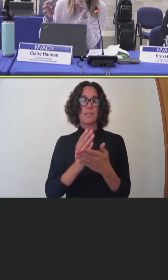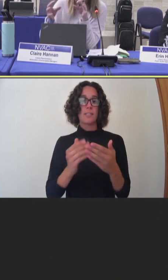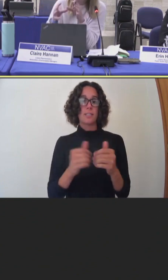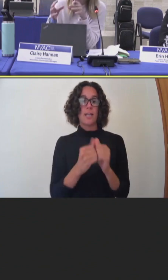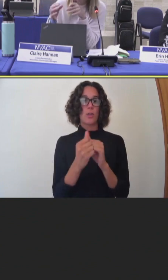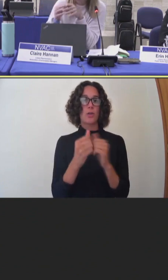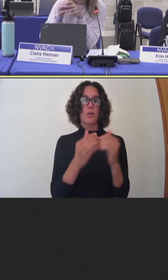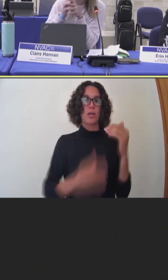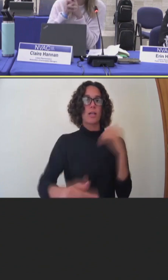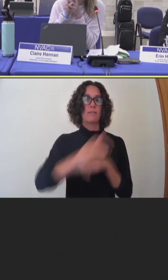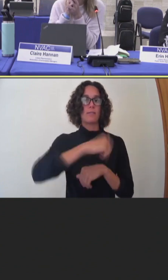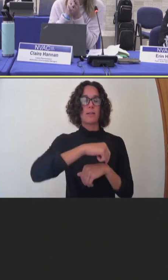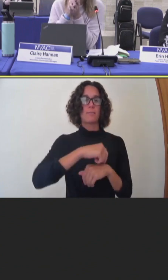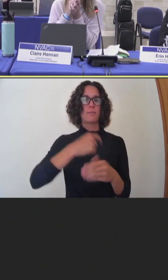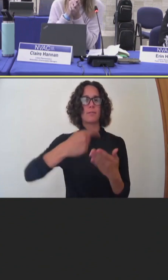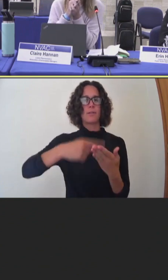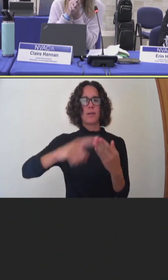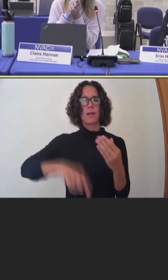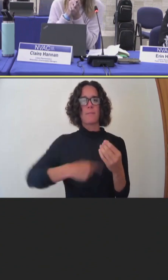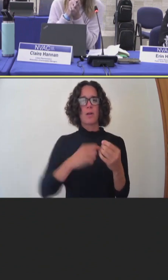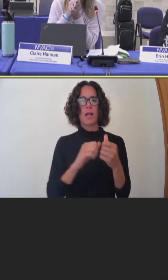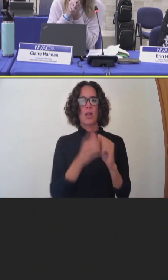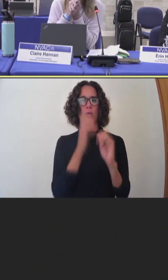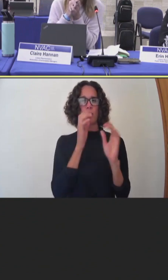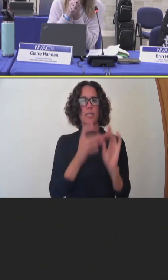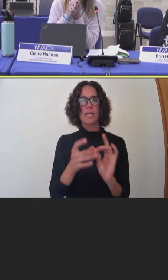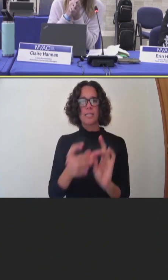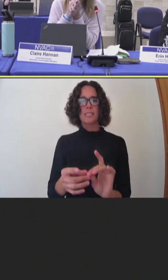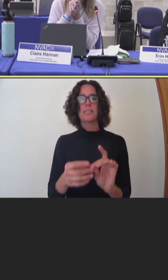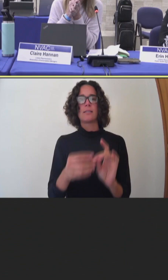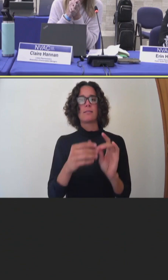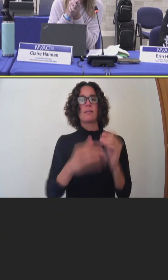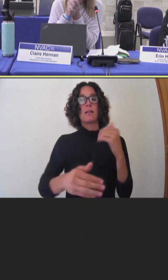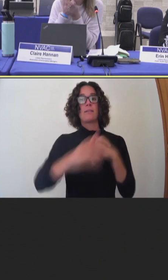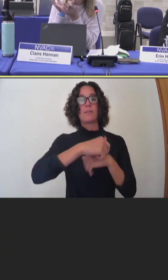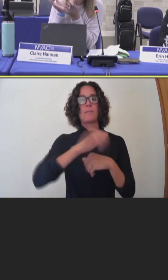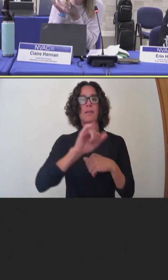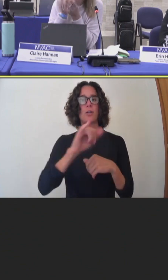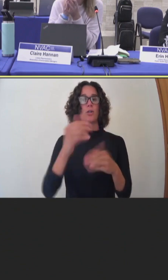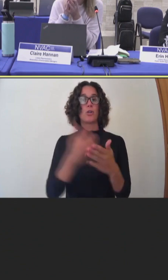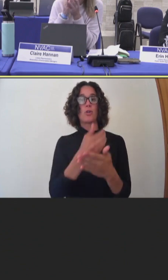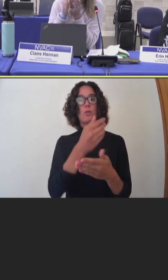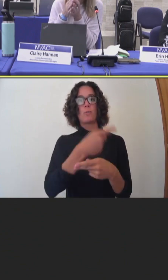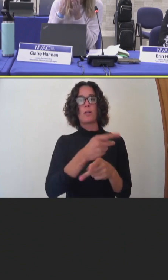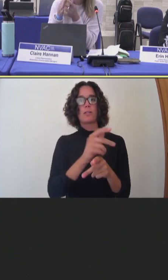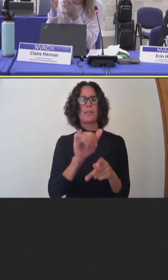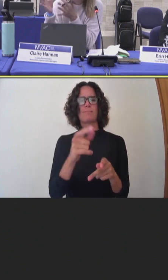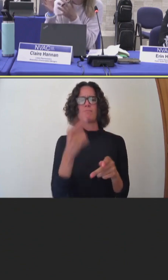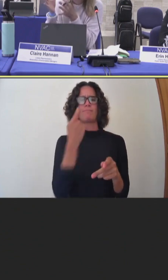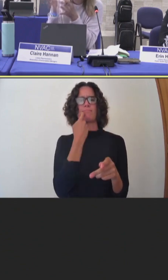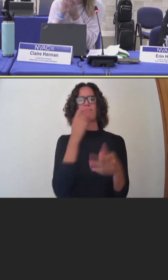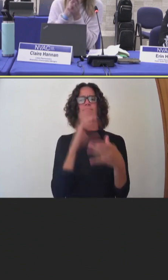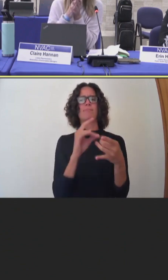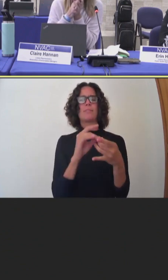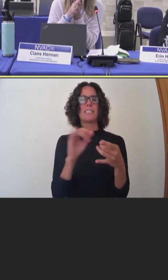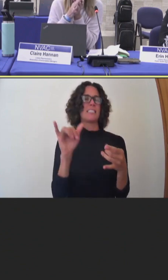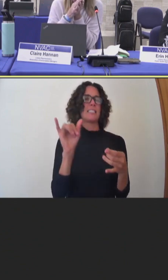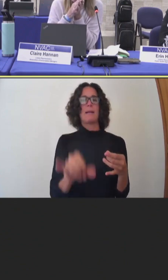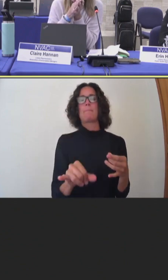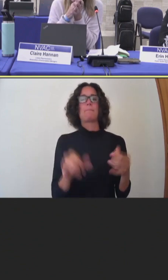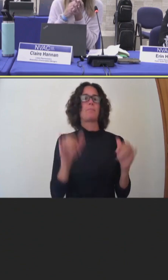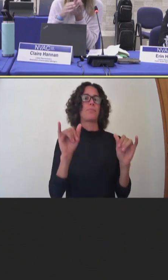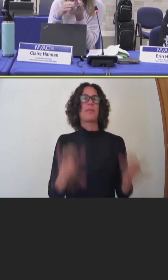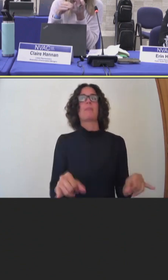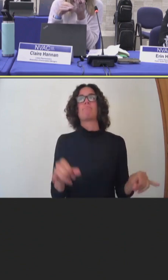or talking about how they're connect ahead of time for new products. Like she said, it's the same pretty